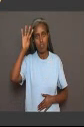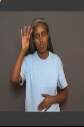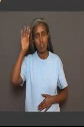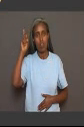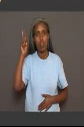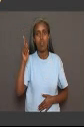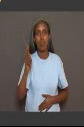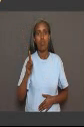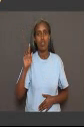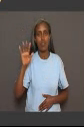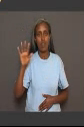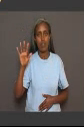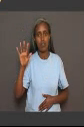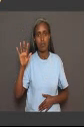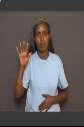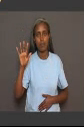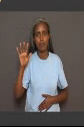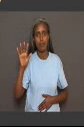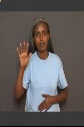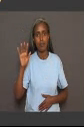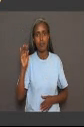4 over 5.